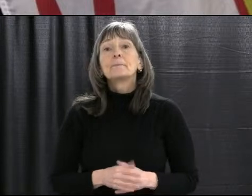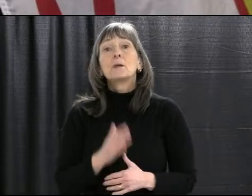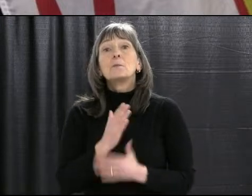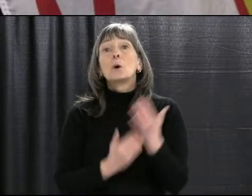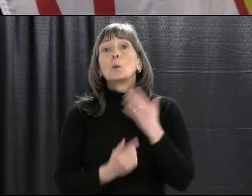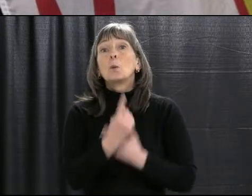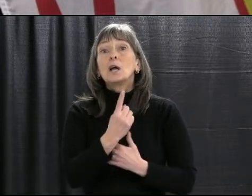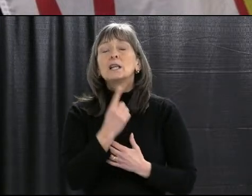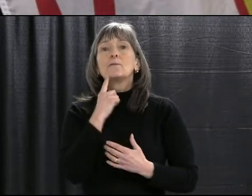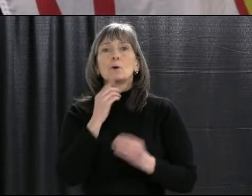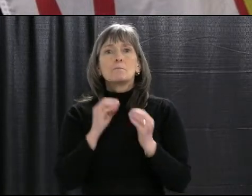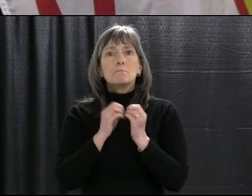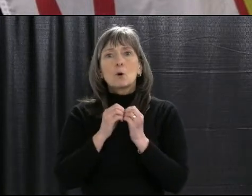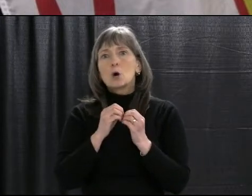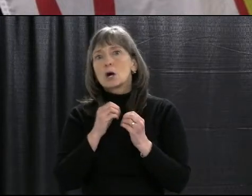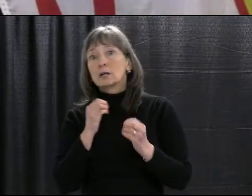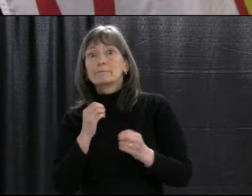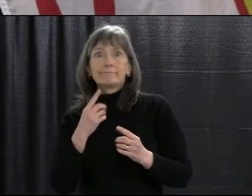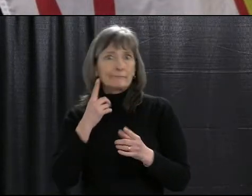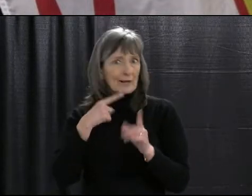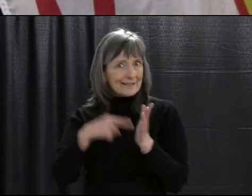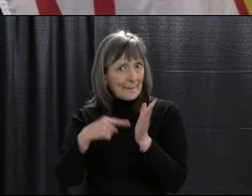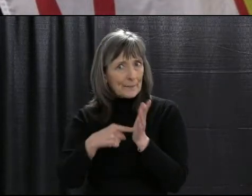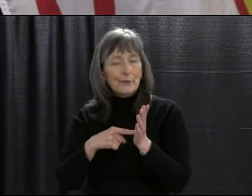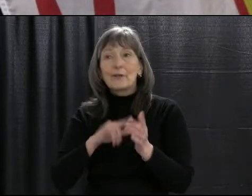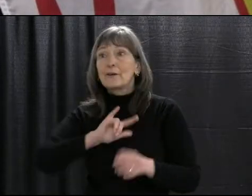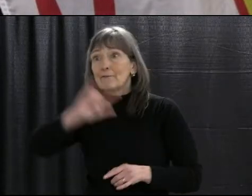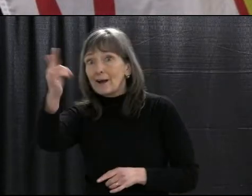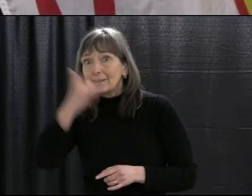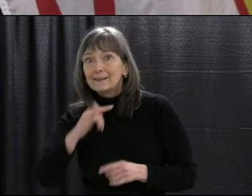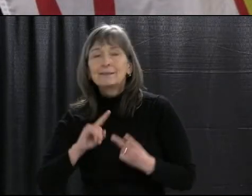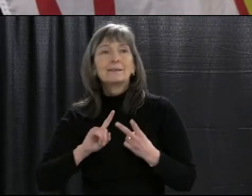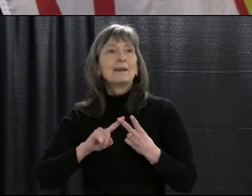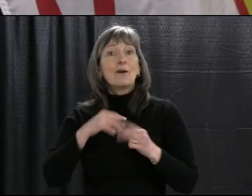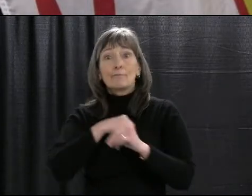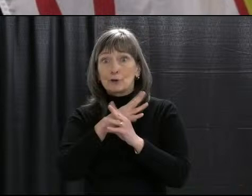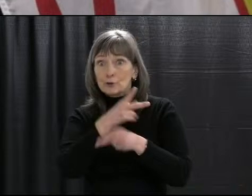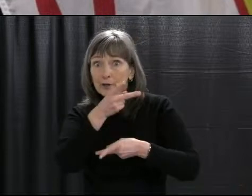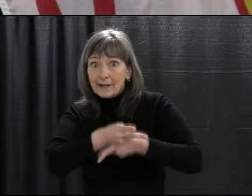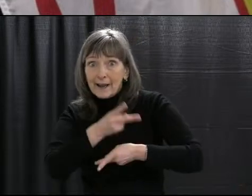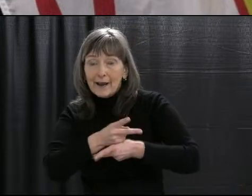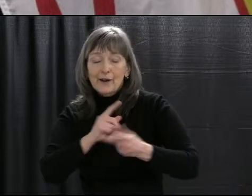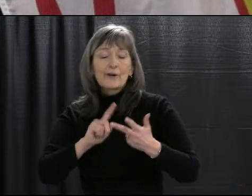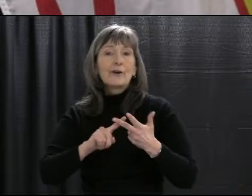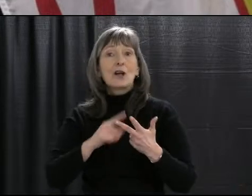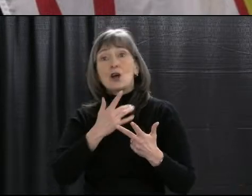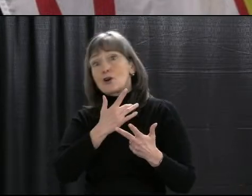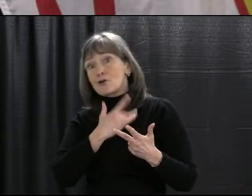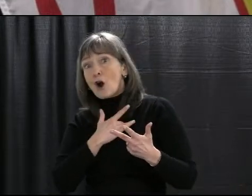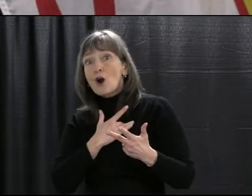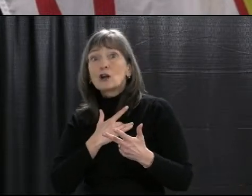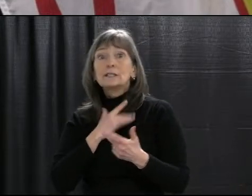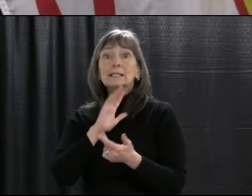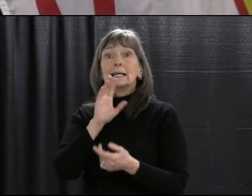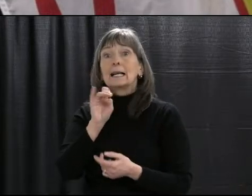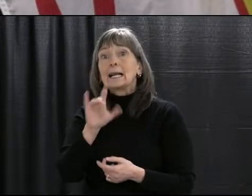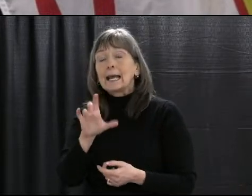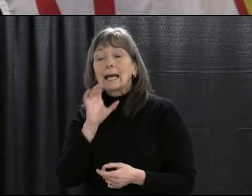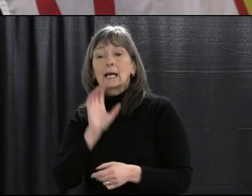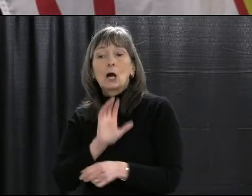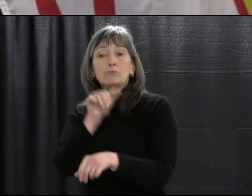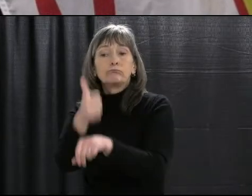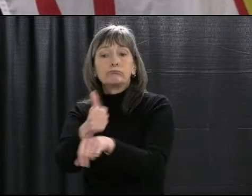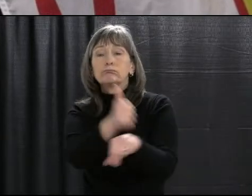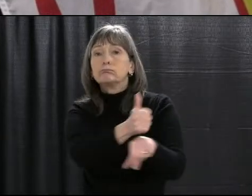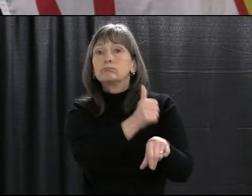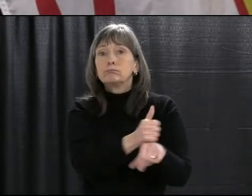includes innovative initiatives like Heart Force 1, like expansion of our virtual care, and the cardiac satellite clinics that Minister Osborne just